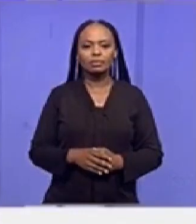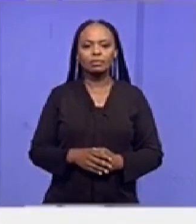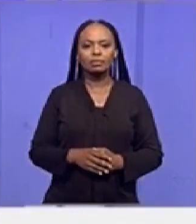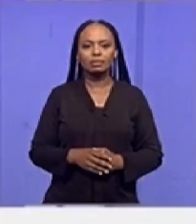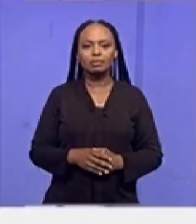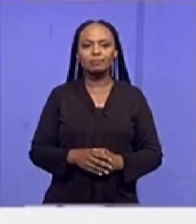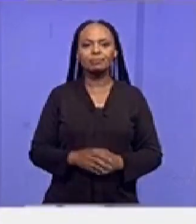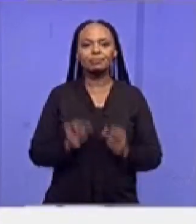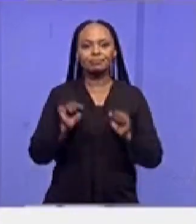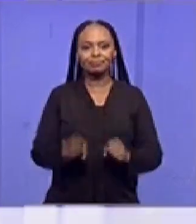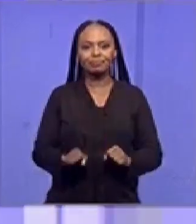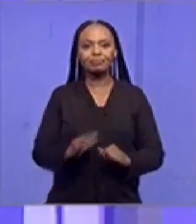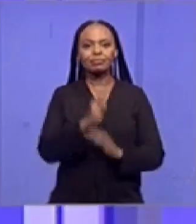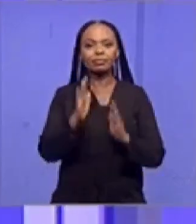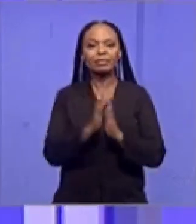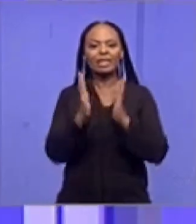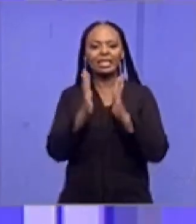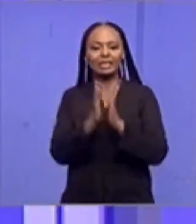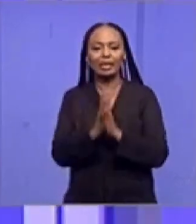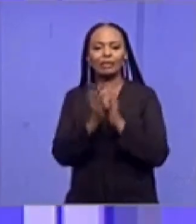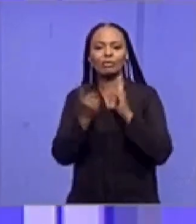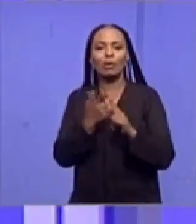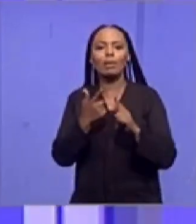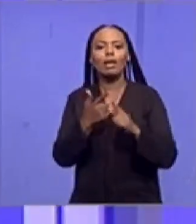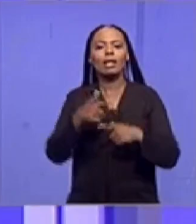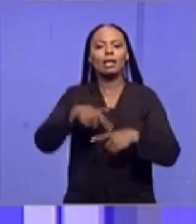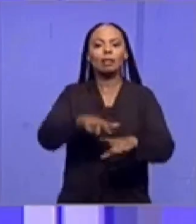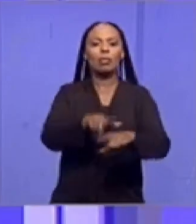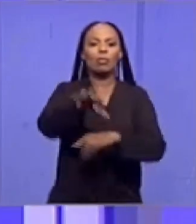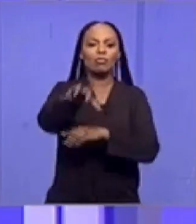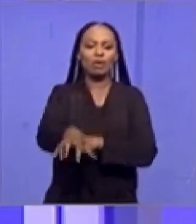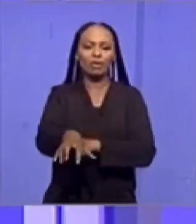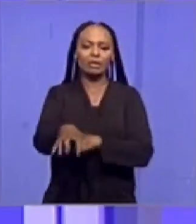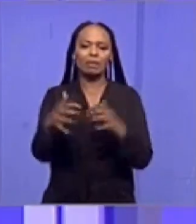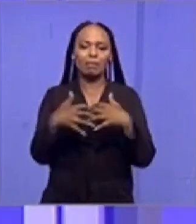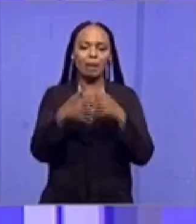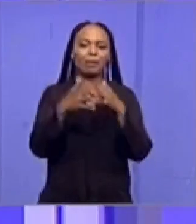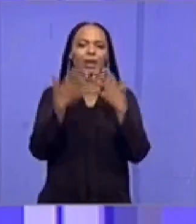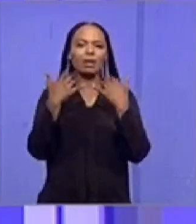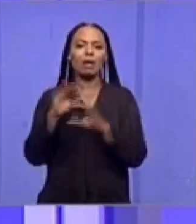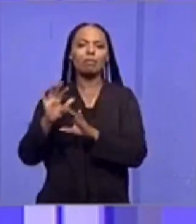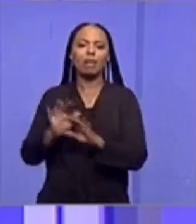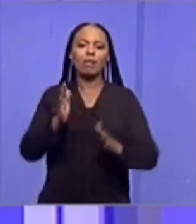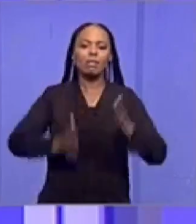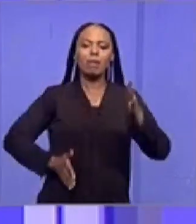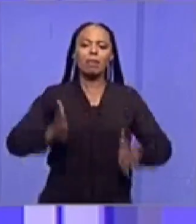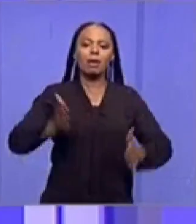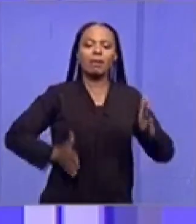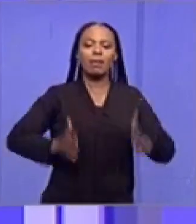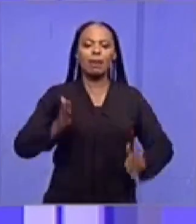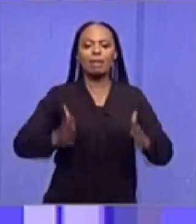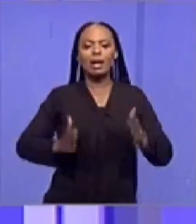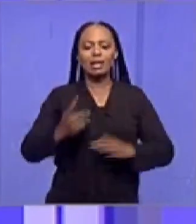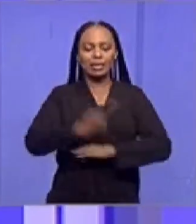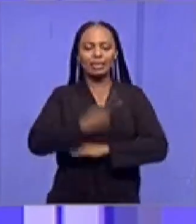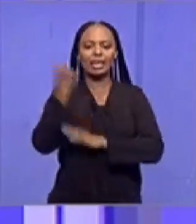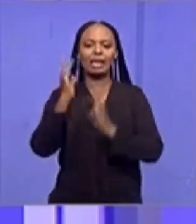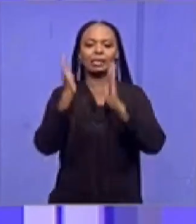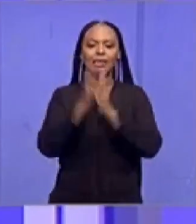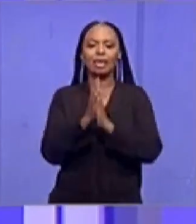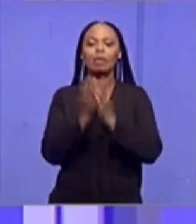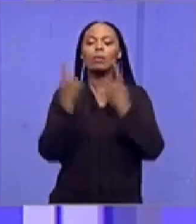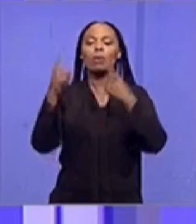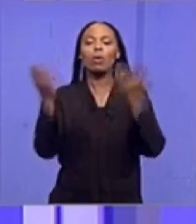Masogana ao a ka ba go lesome ka palo go jwa ka provinseng ya Limpopo a thumile mosepele wa matšatši a lesome go ya Union Buildings ka